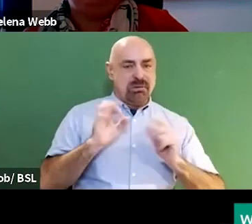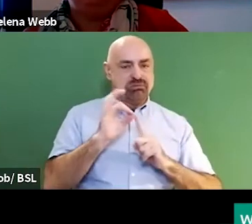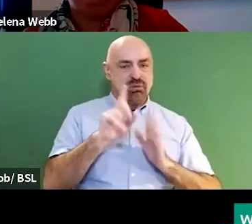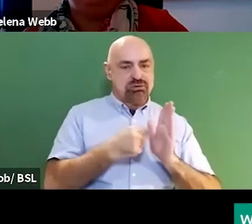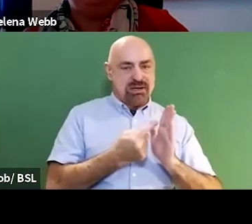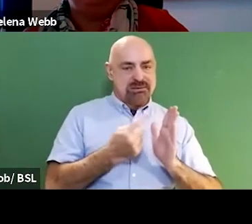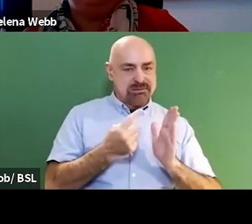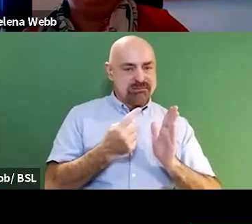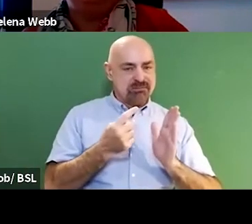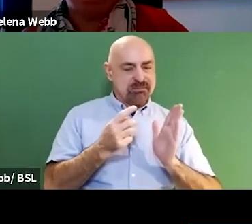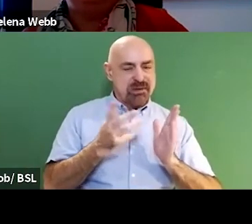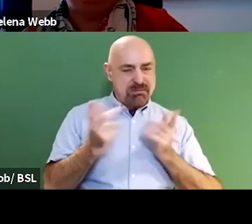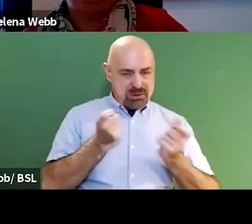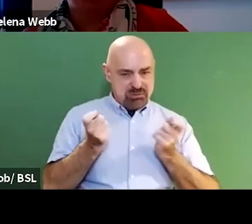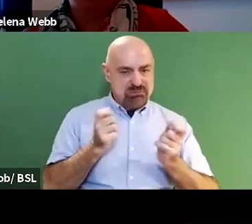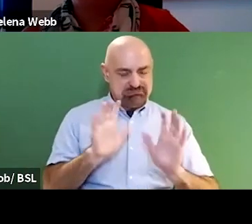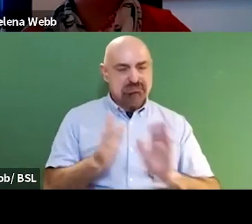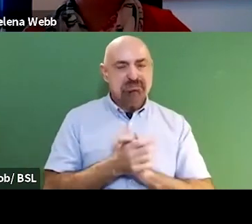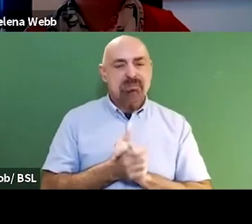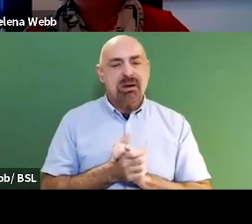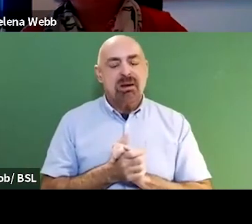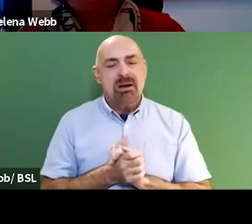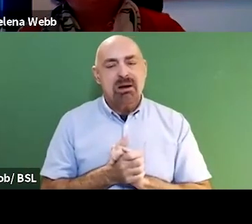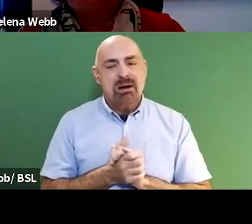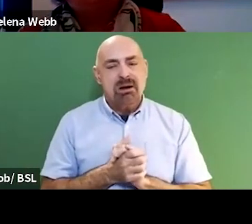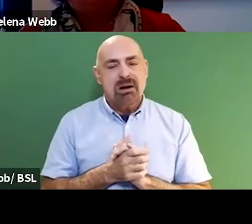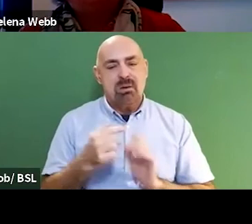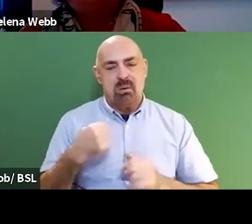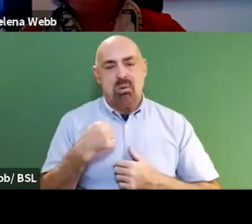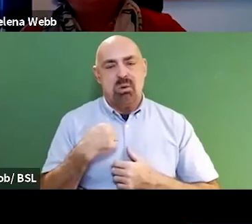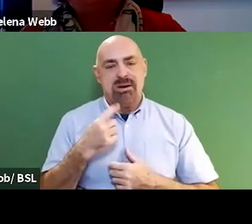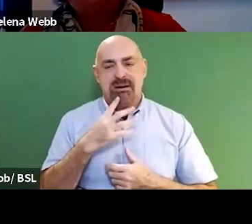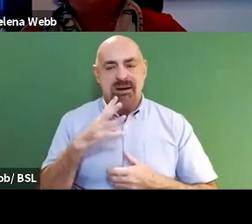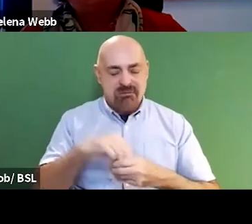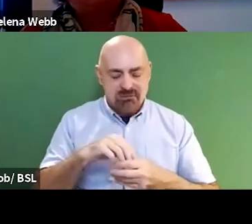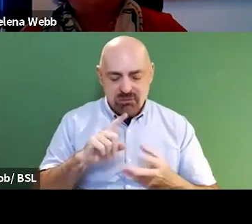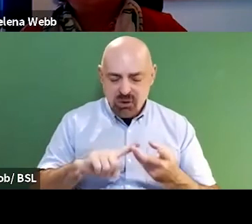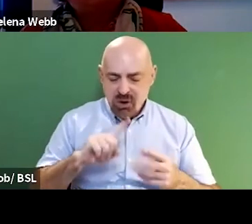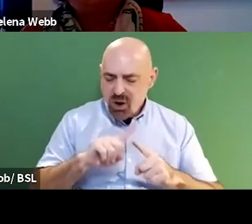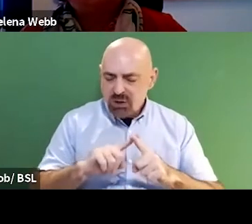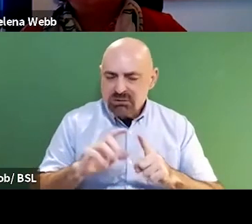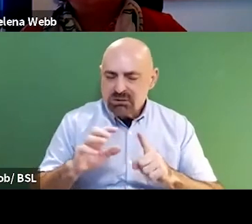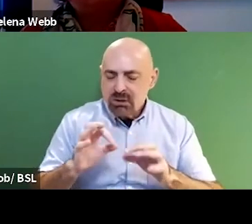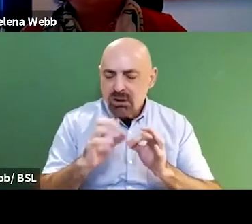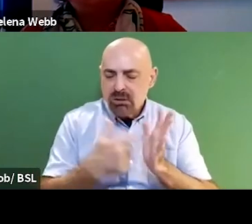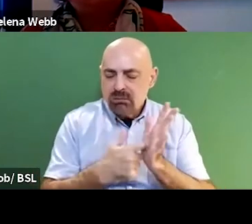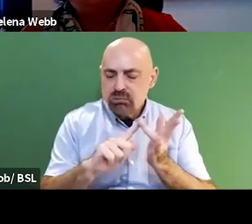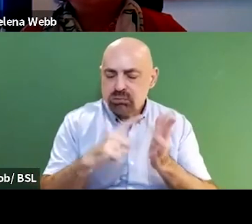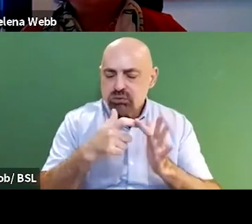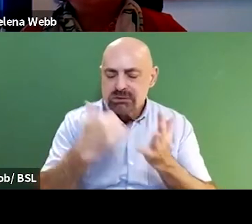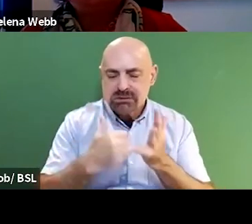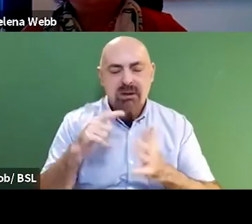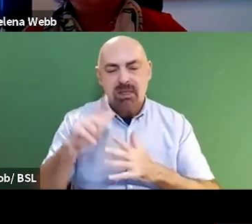did mention, we did involve ourselves with the Oxford Brookes, and they did an evaluation